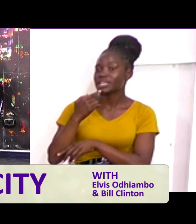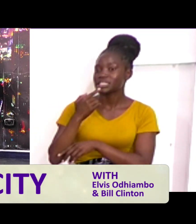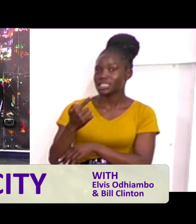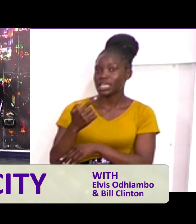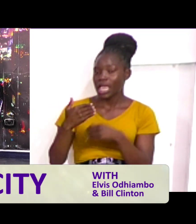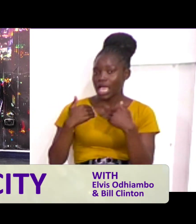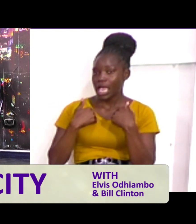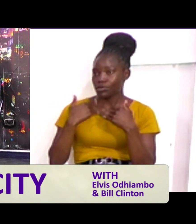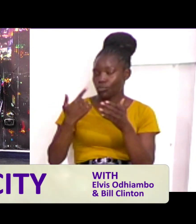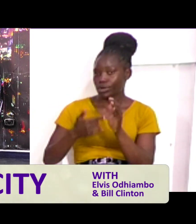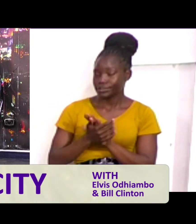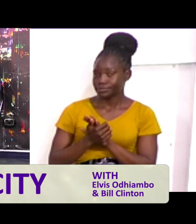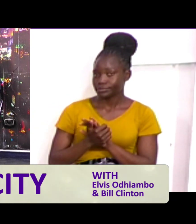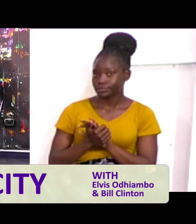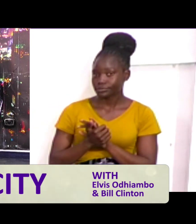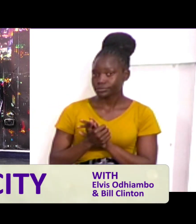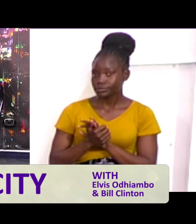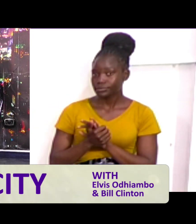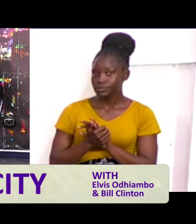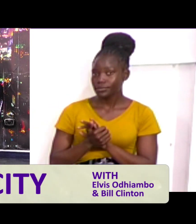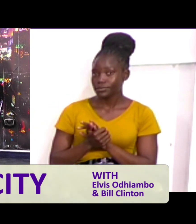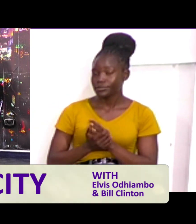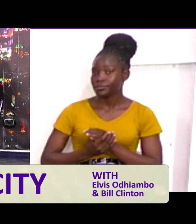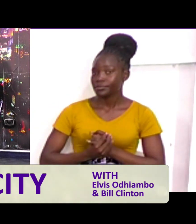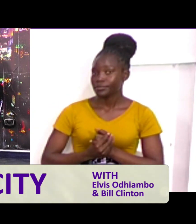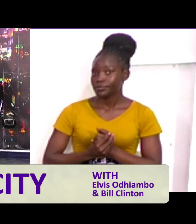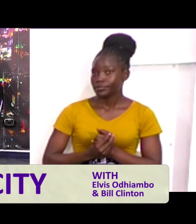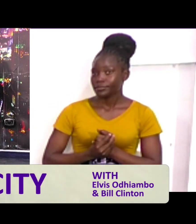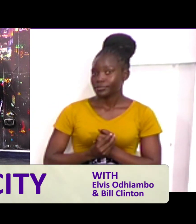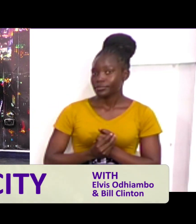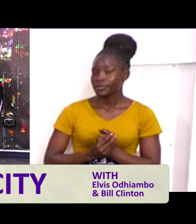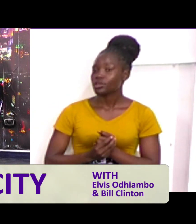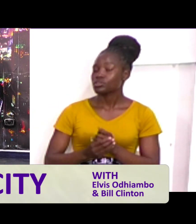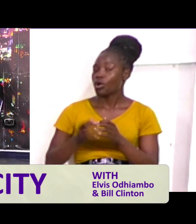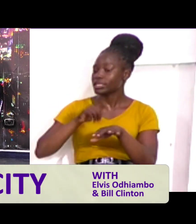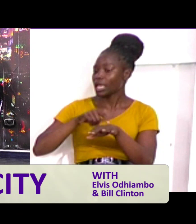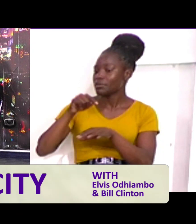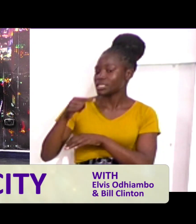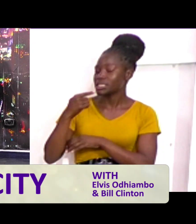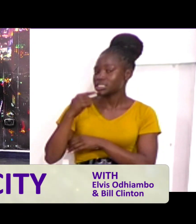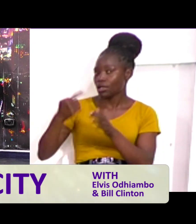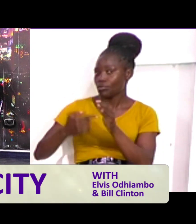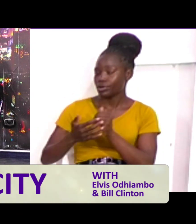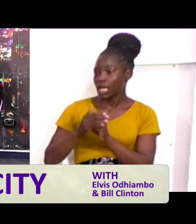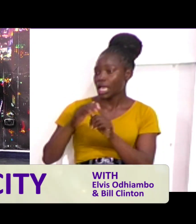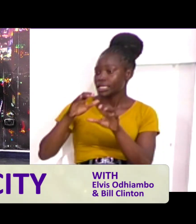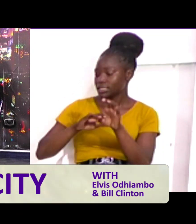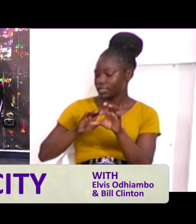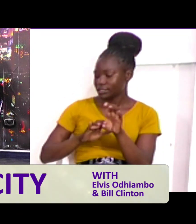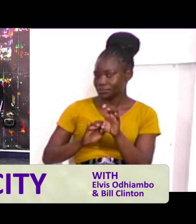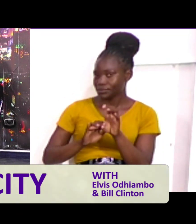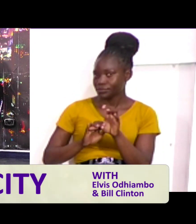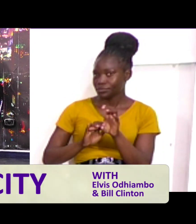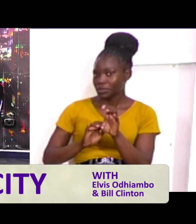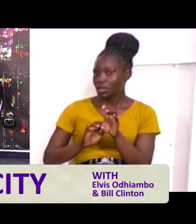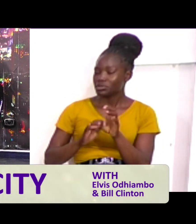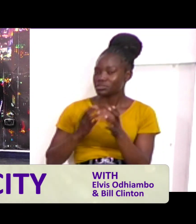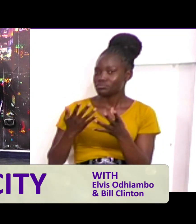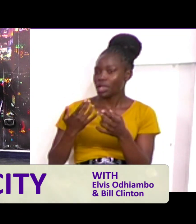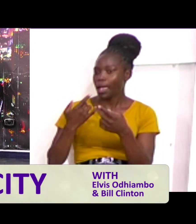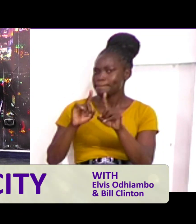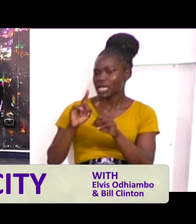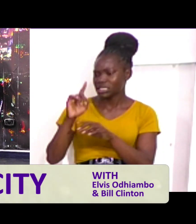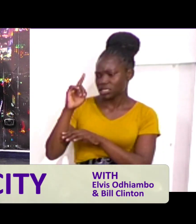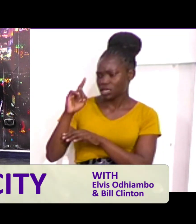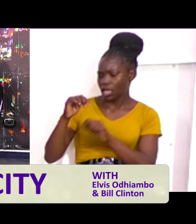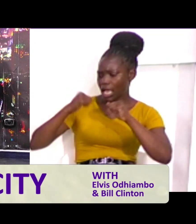Villa has this tendency of kukalia the top teams. So this time around, you can say Chelsea, waliponea. But then again,